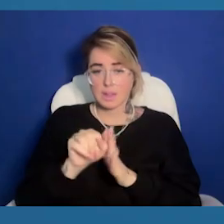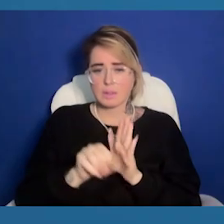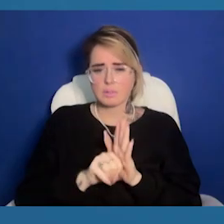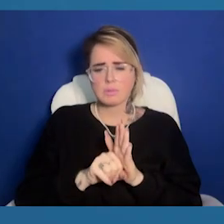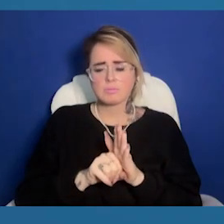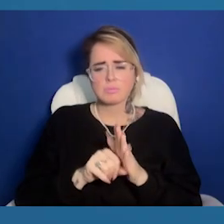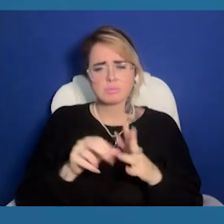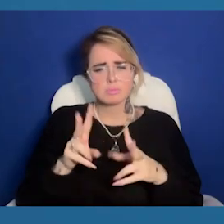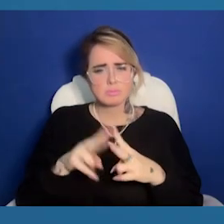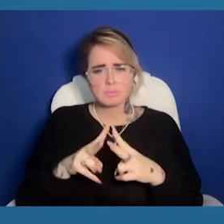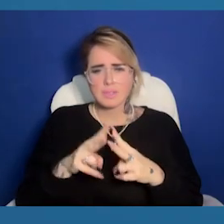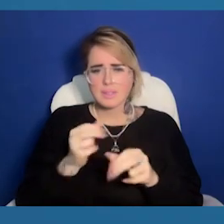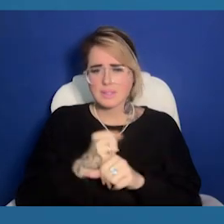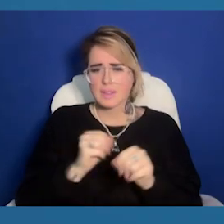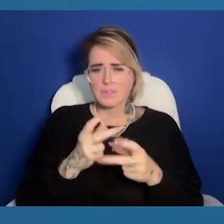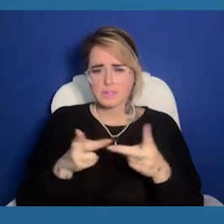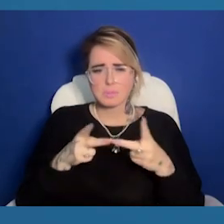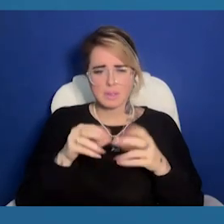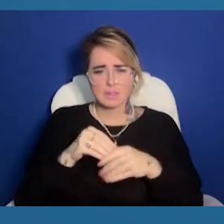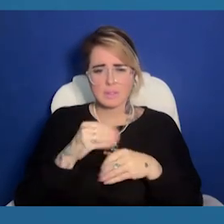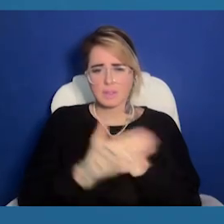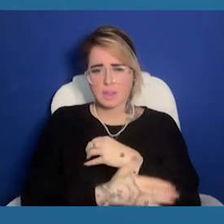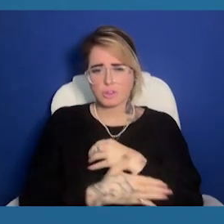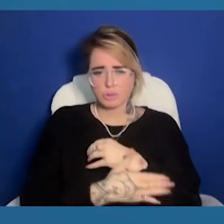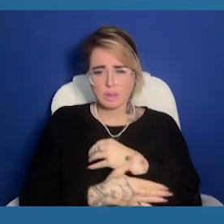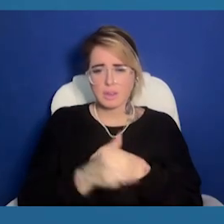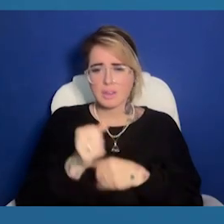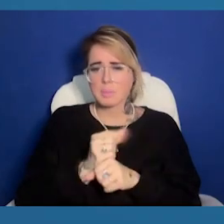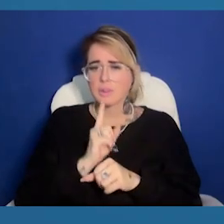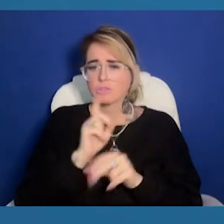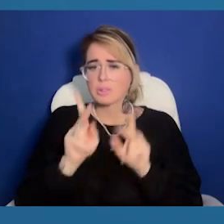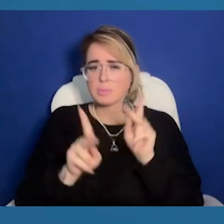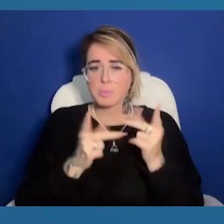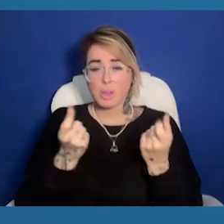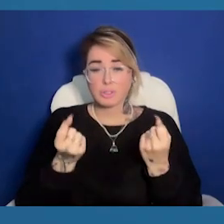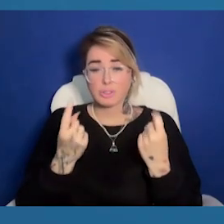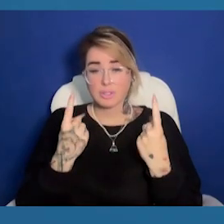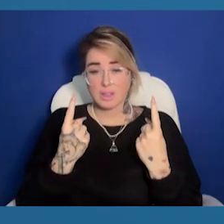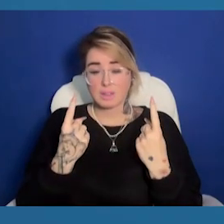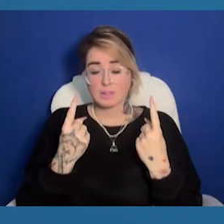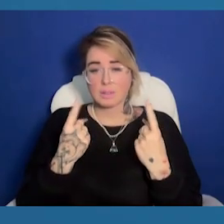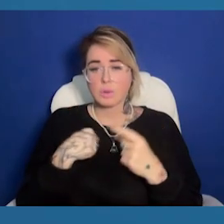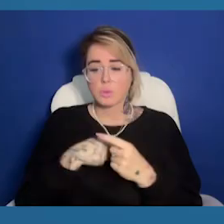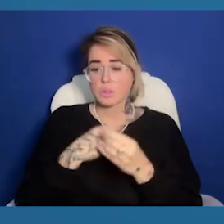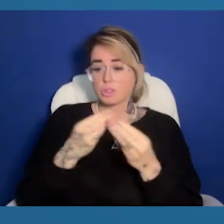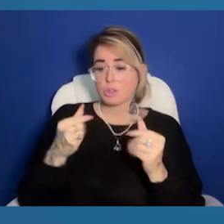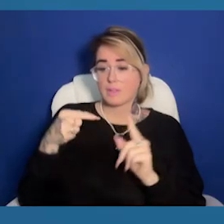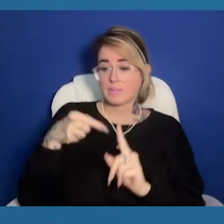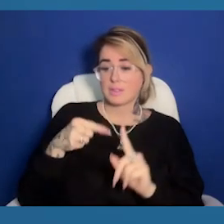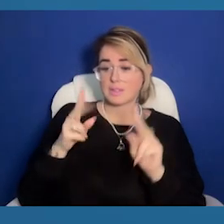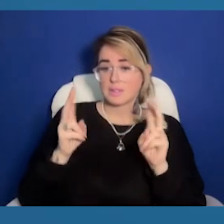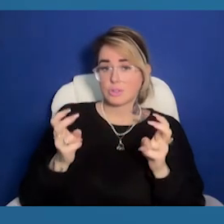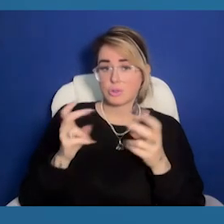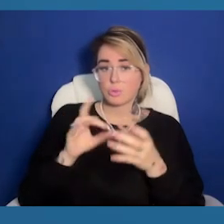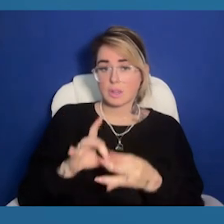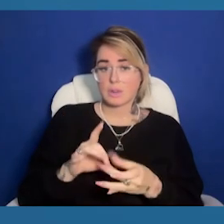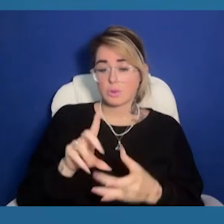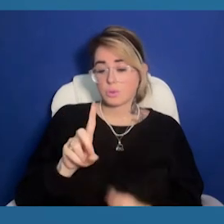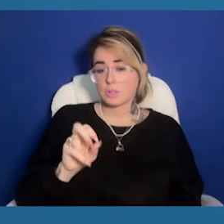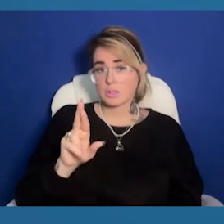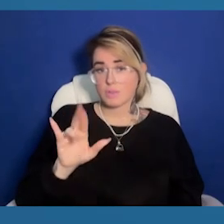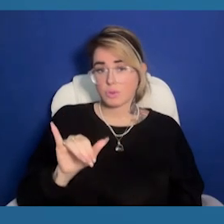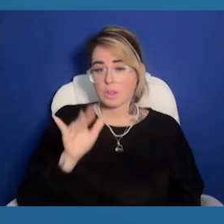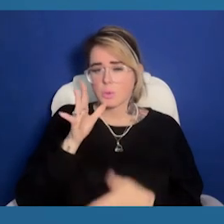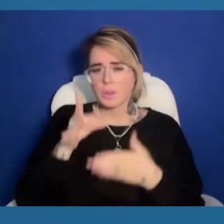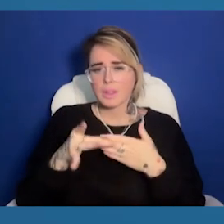in the country, and we have to make sure people understand that. And by resolving this issue of discovery, I think it's going to lead to